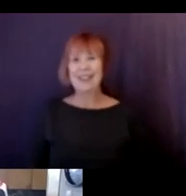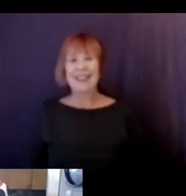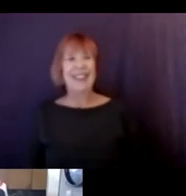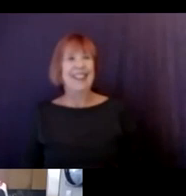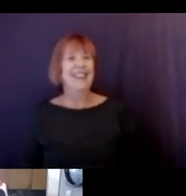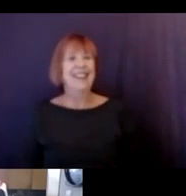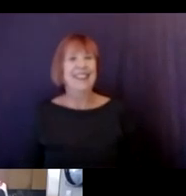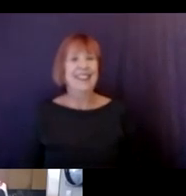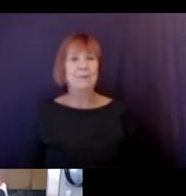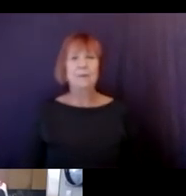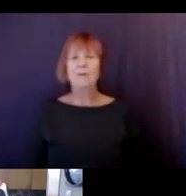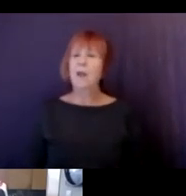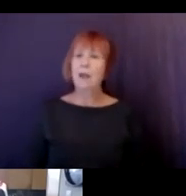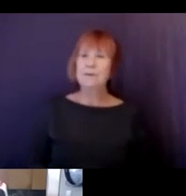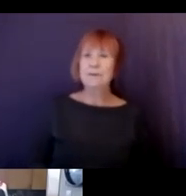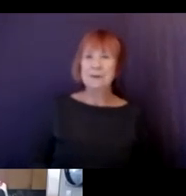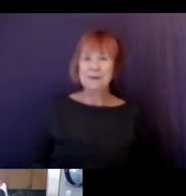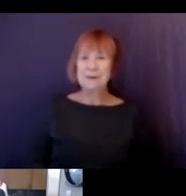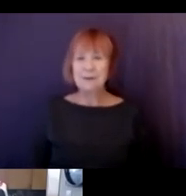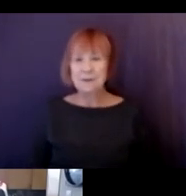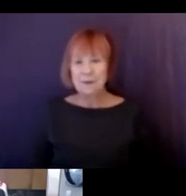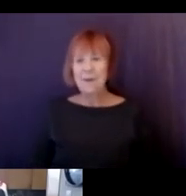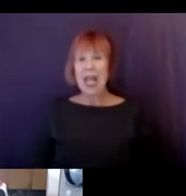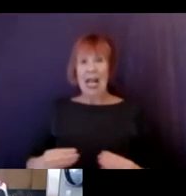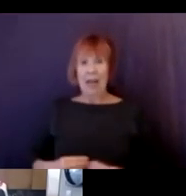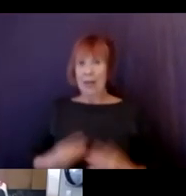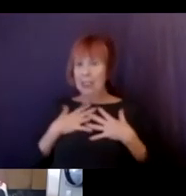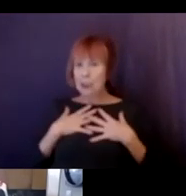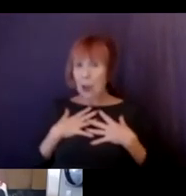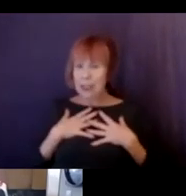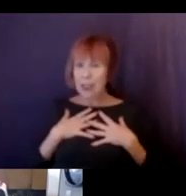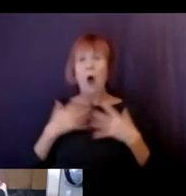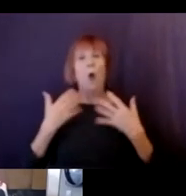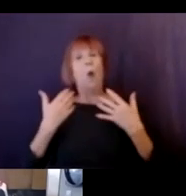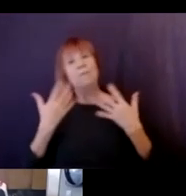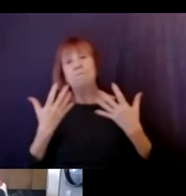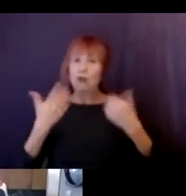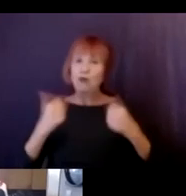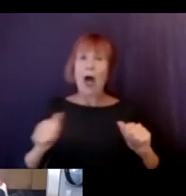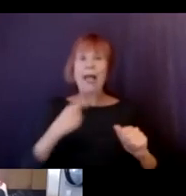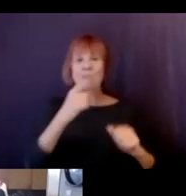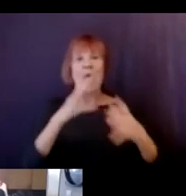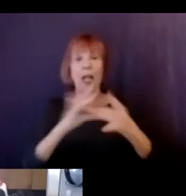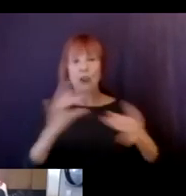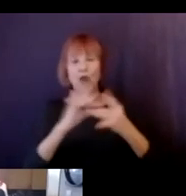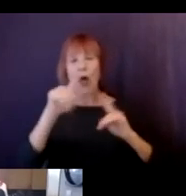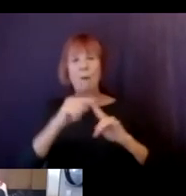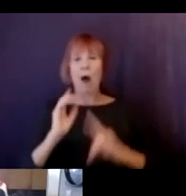really Hi. The inspiration was to try to tell a story about our community.